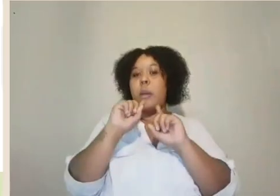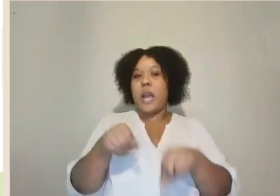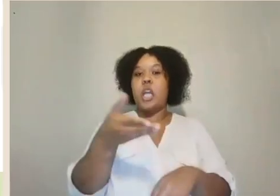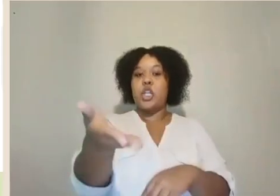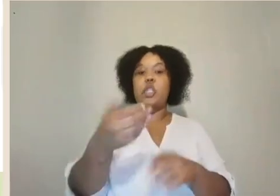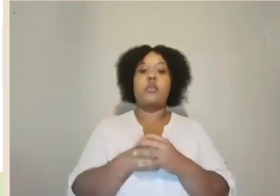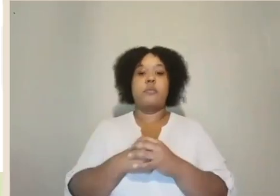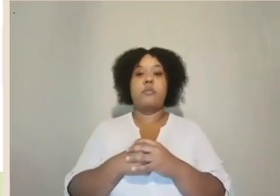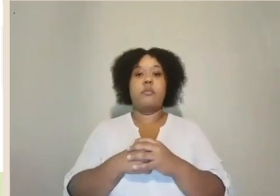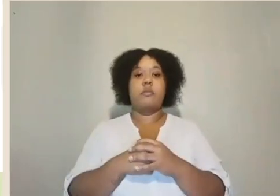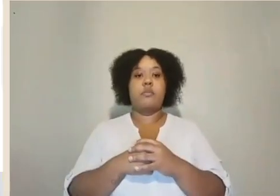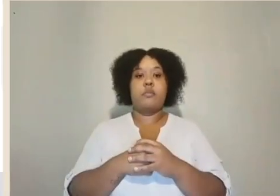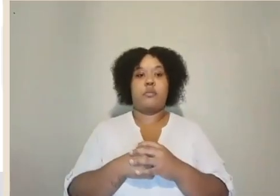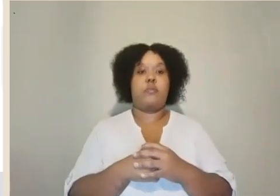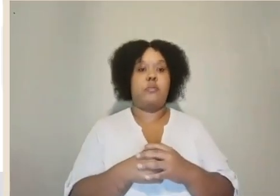I'm going to start with this here.